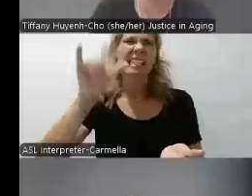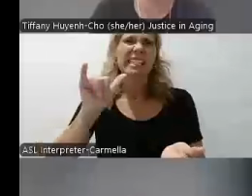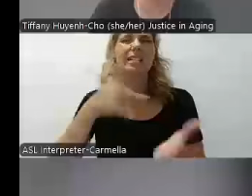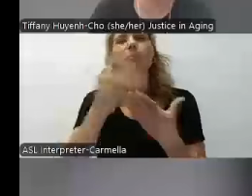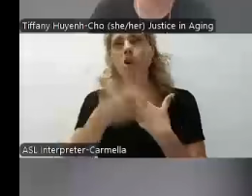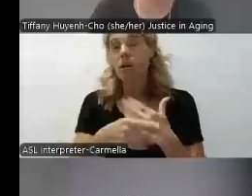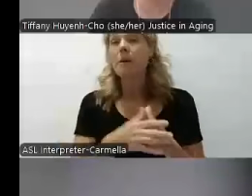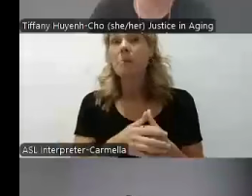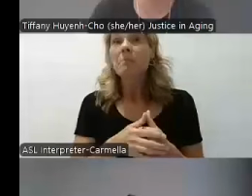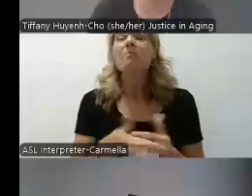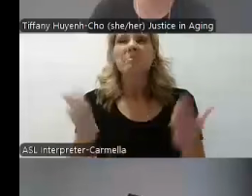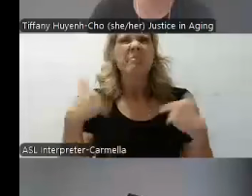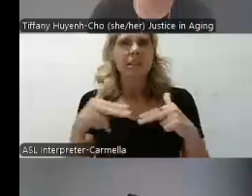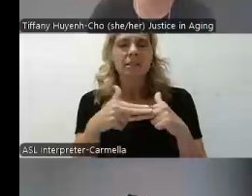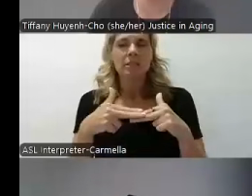So next slide.